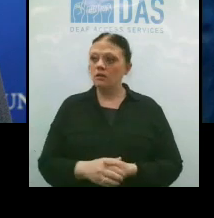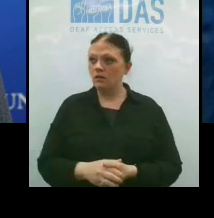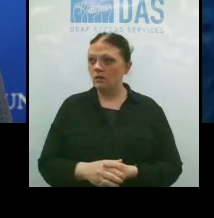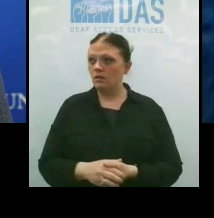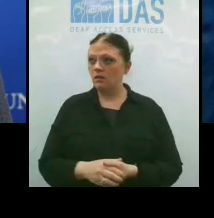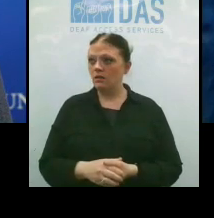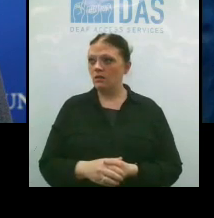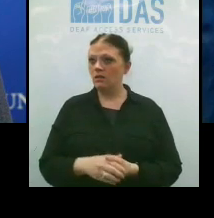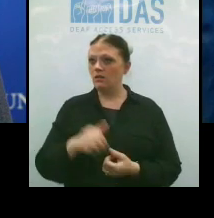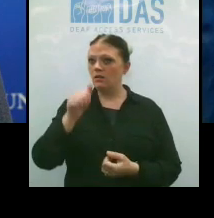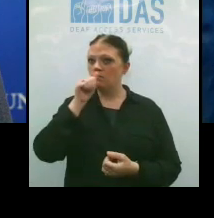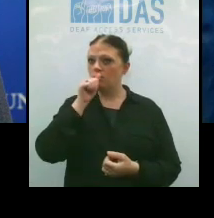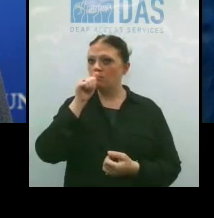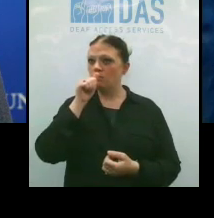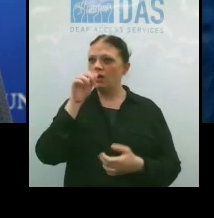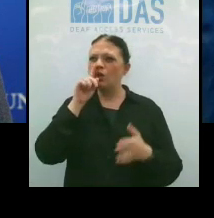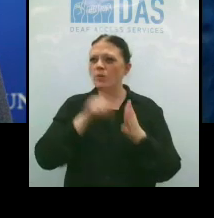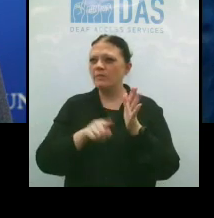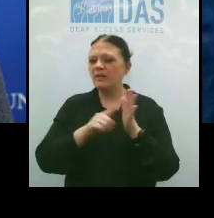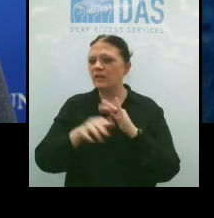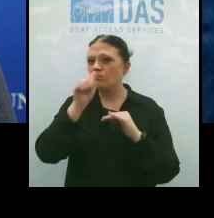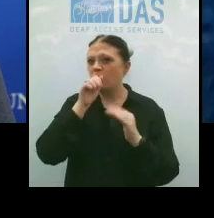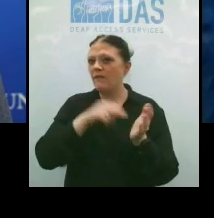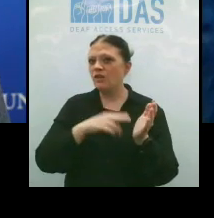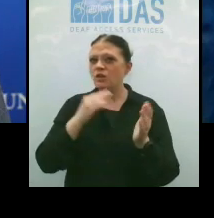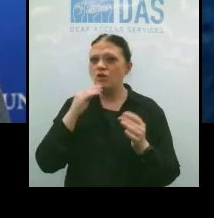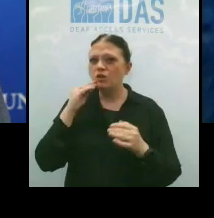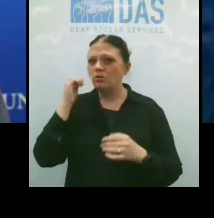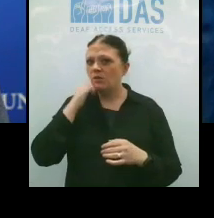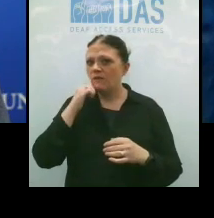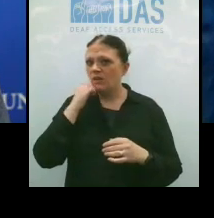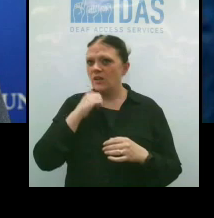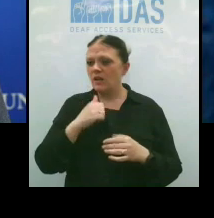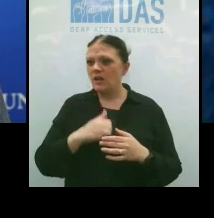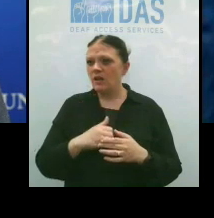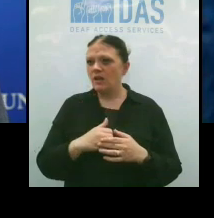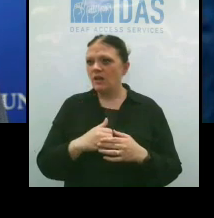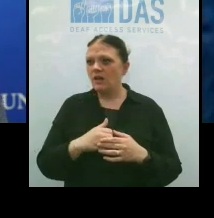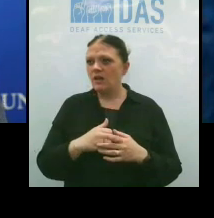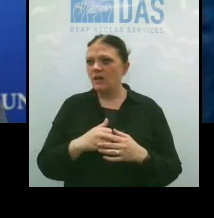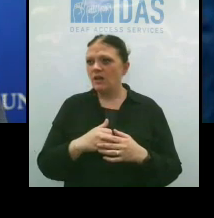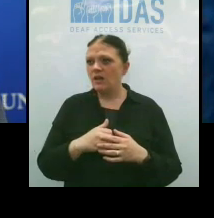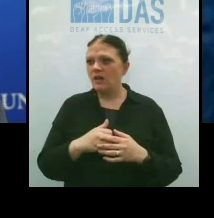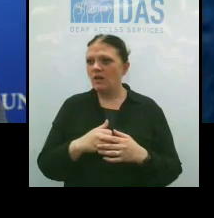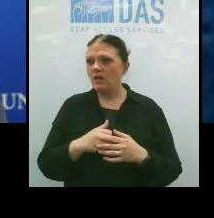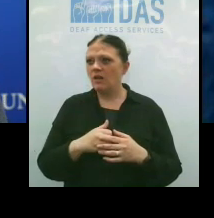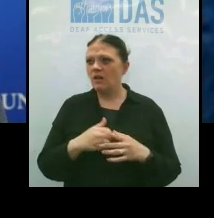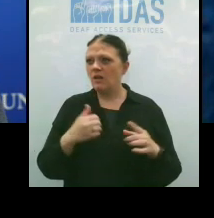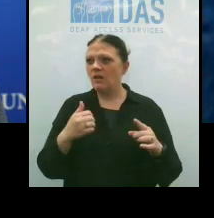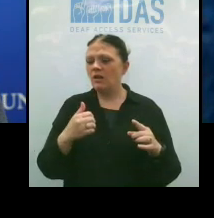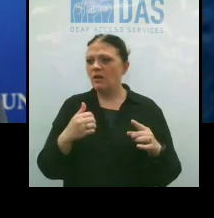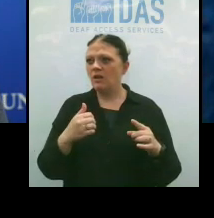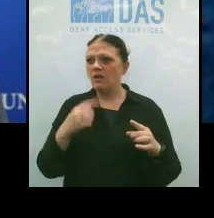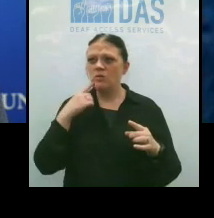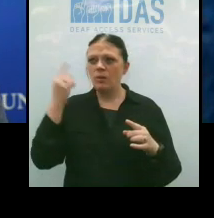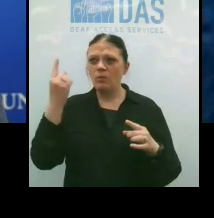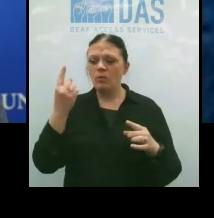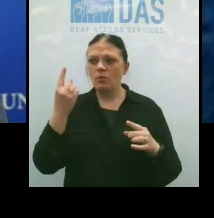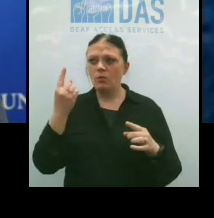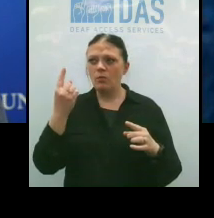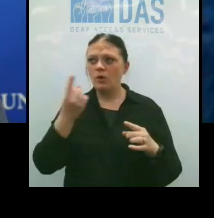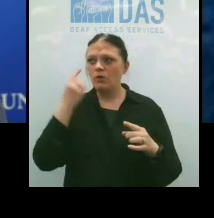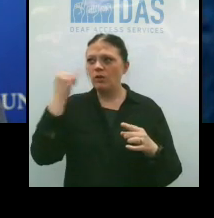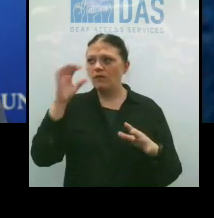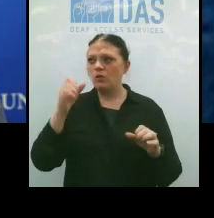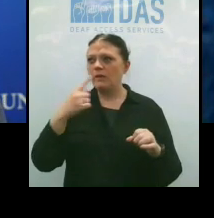visiting different nursing homes each day. I'm wondering if the East Aurora nursing home is one that they have been to, and I'm also wondering if you can tell me